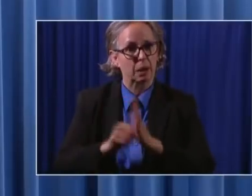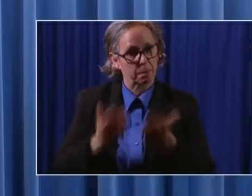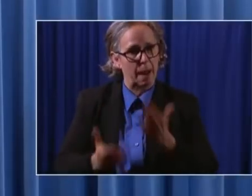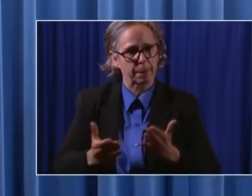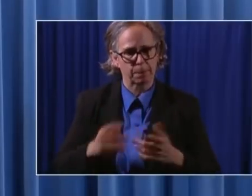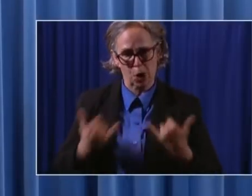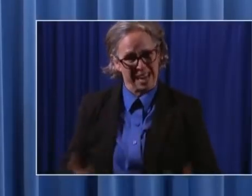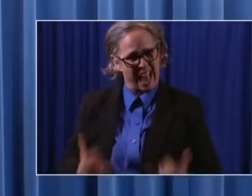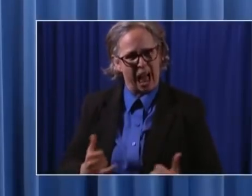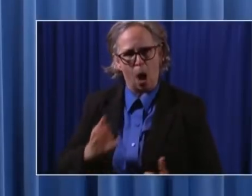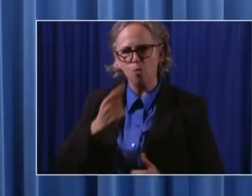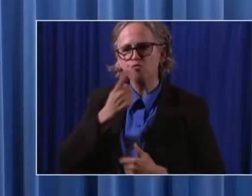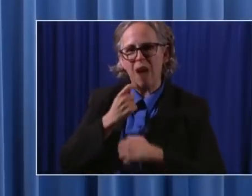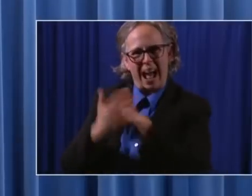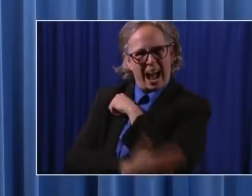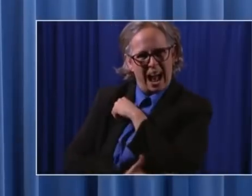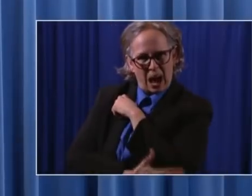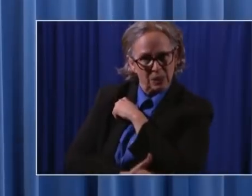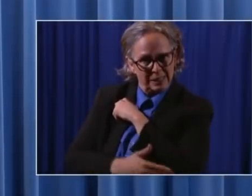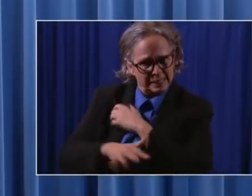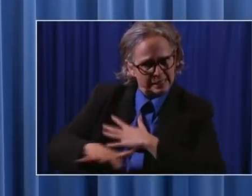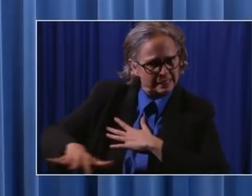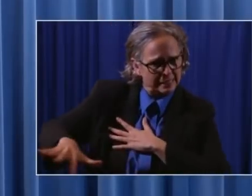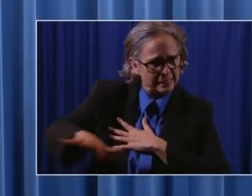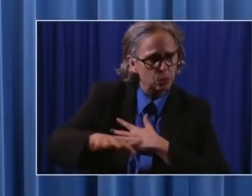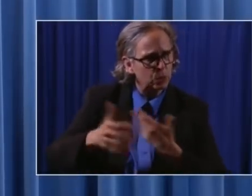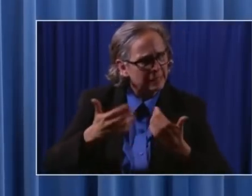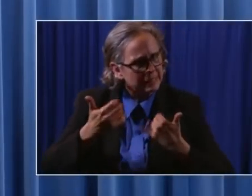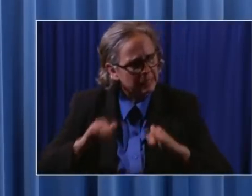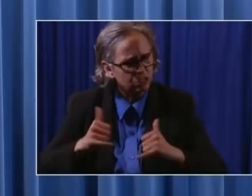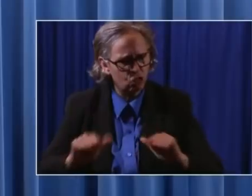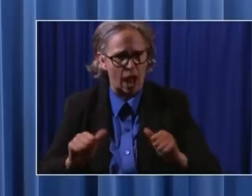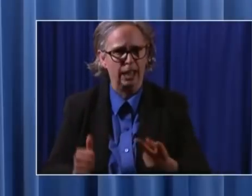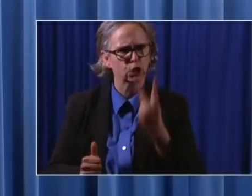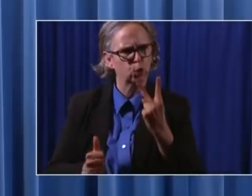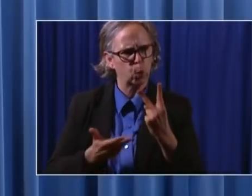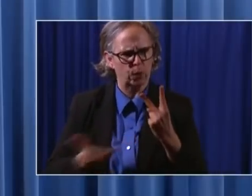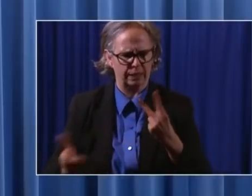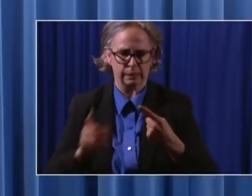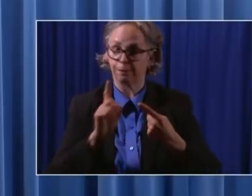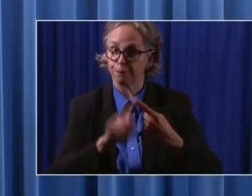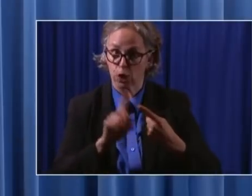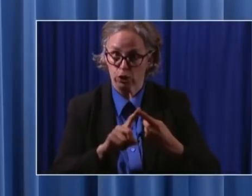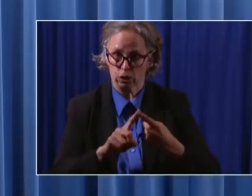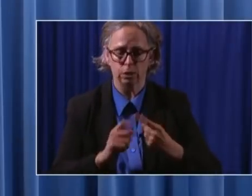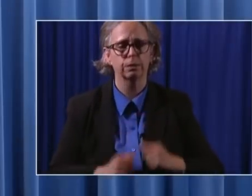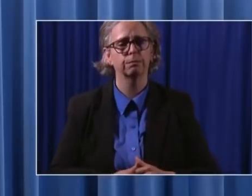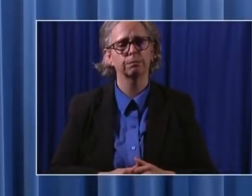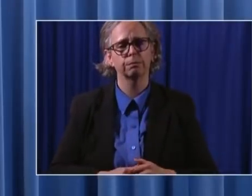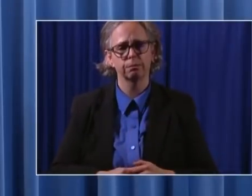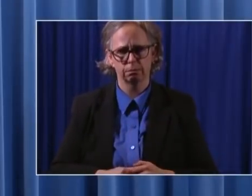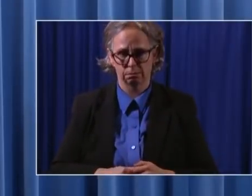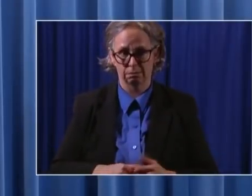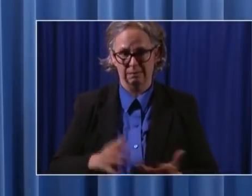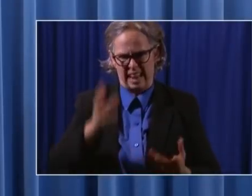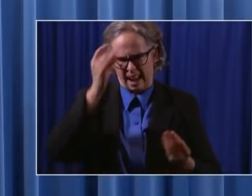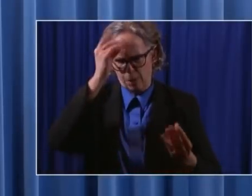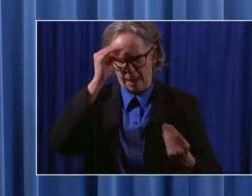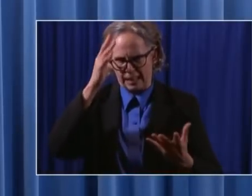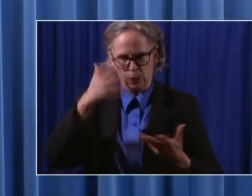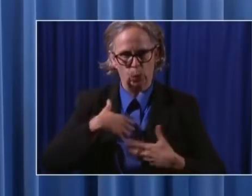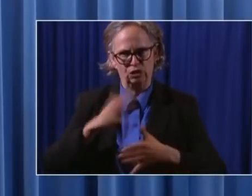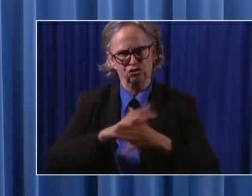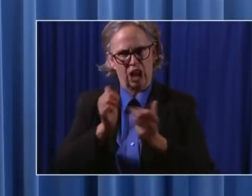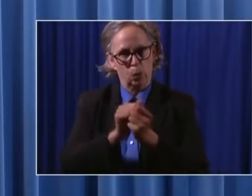do is to do 2 things. One is to give people the information that they need to